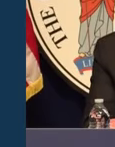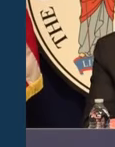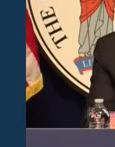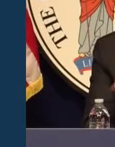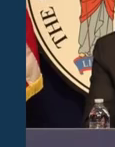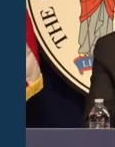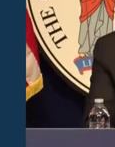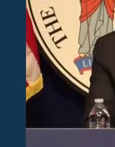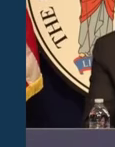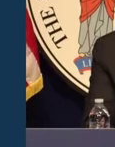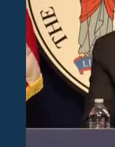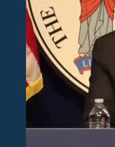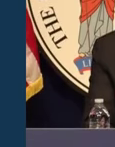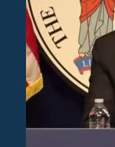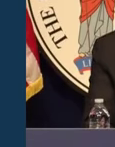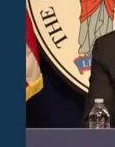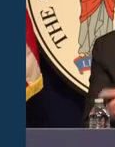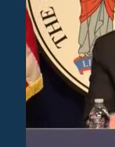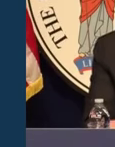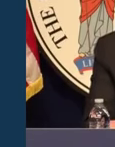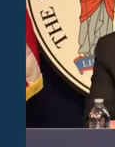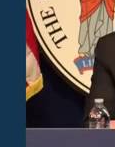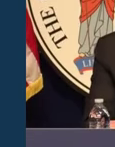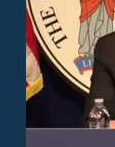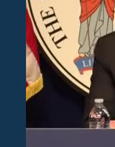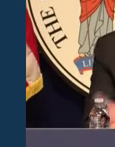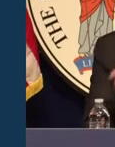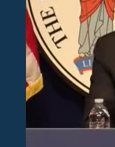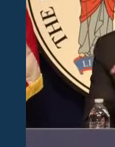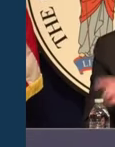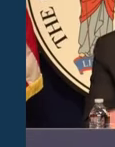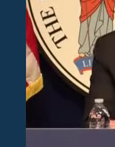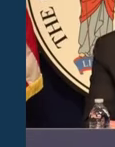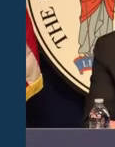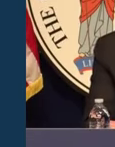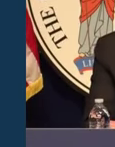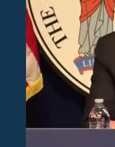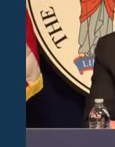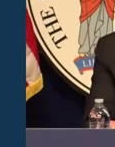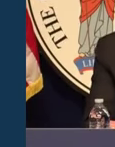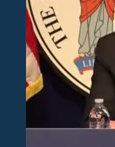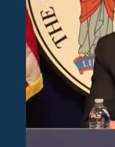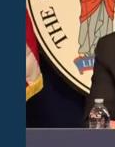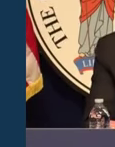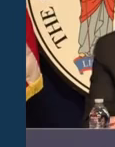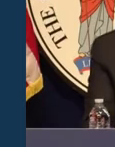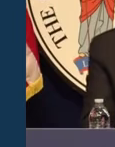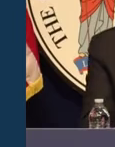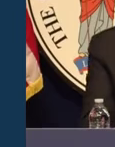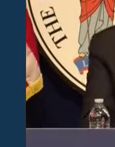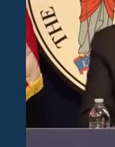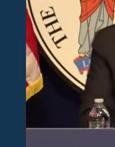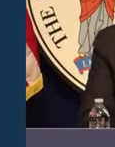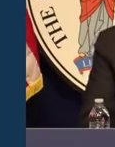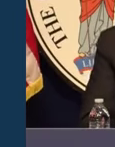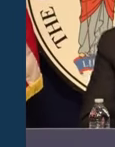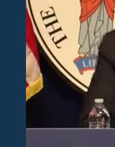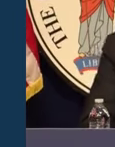lose. But we are going to get through this, and we're going to get through this together. Let's